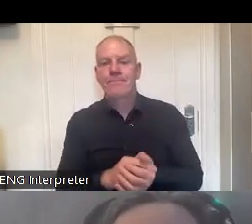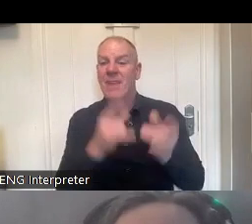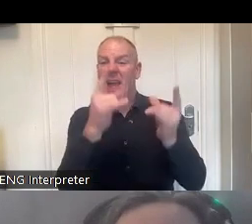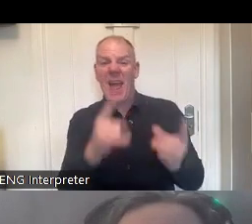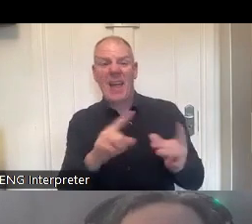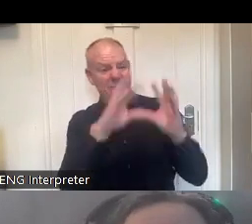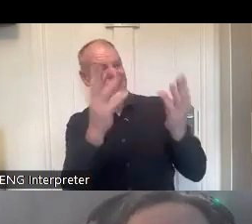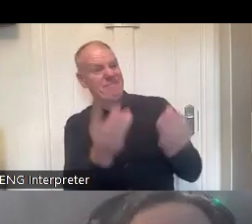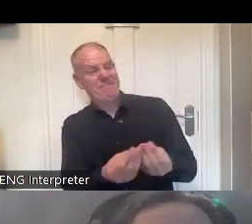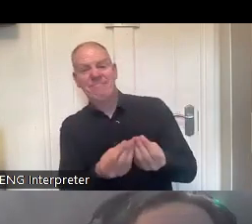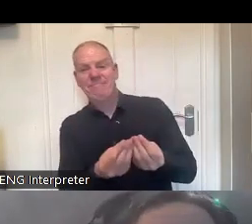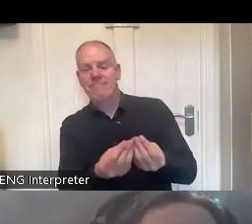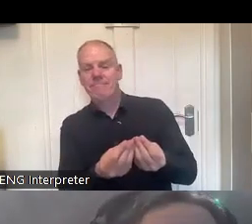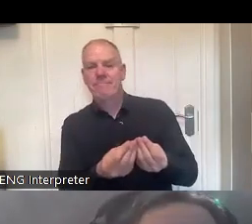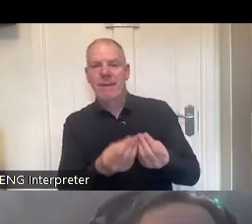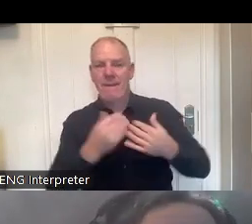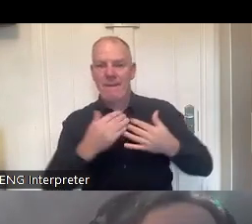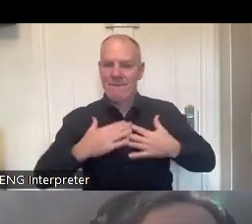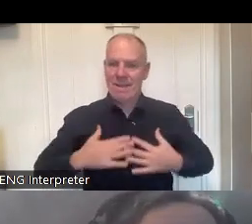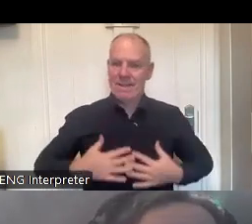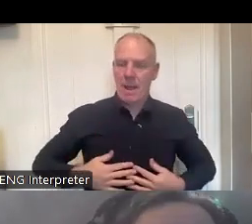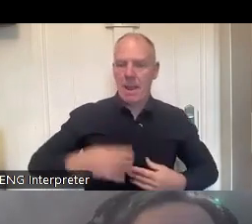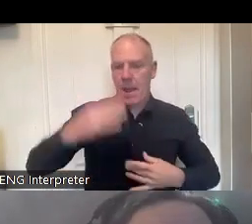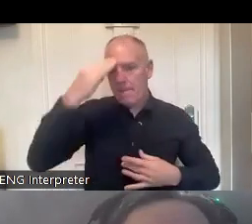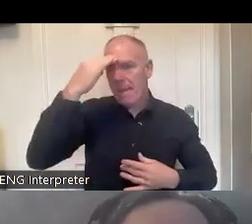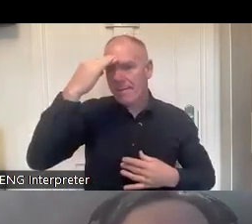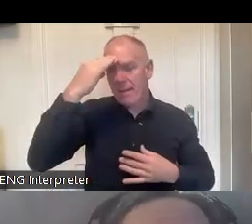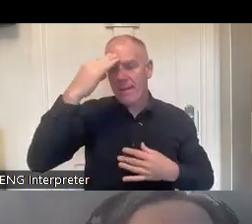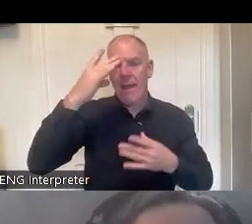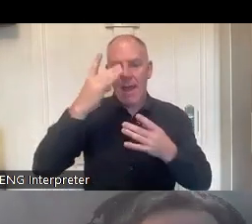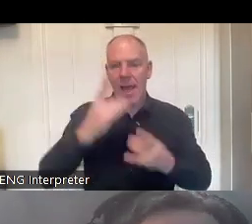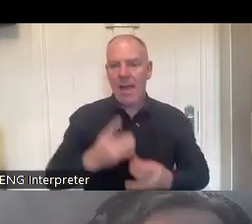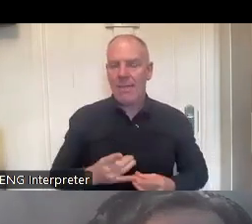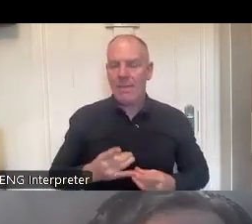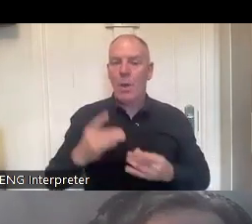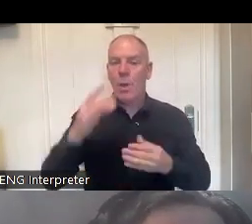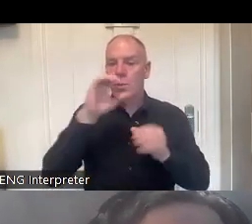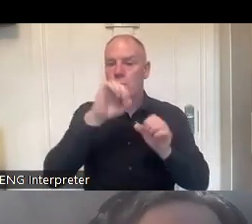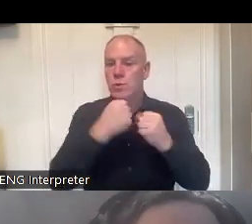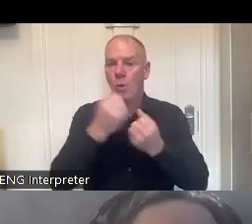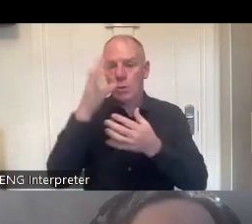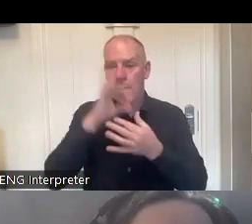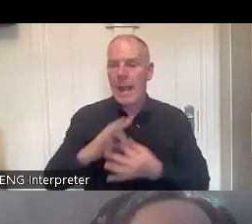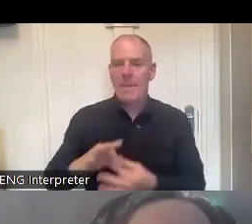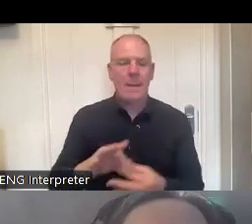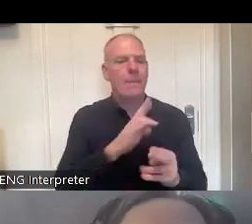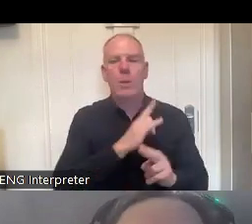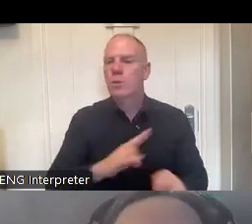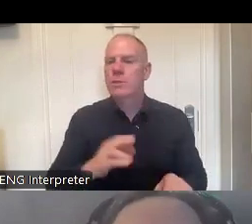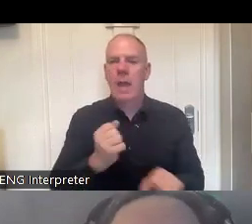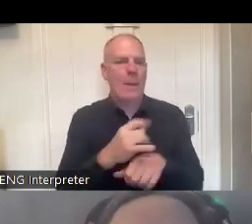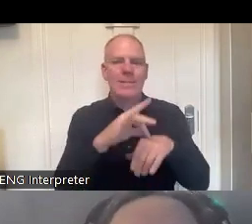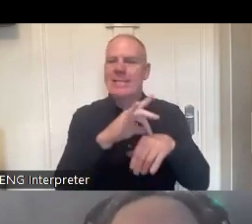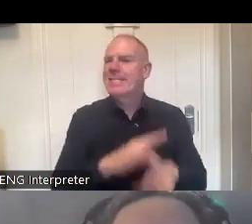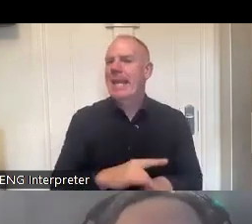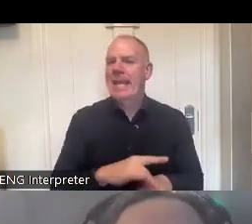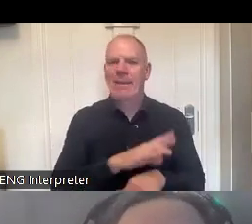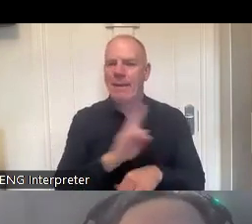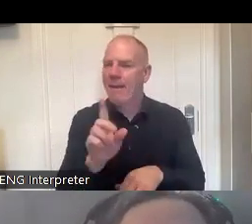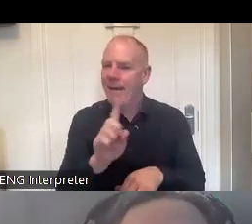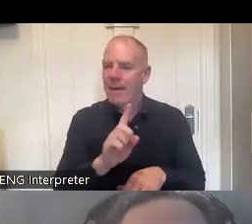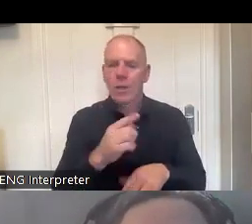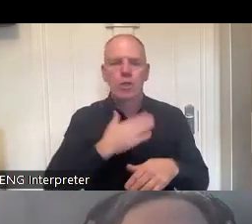a state of complete physical, mental and social well-being, and not merely the absence of disease or infirmity, is the definition that